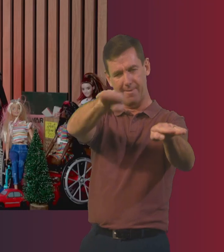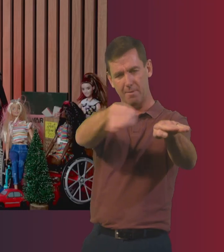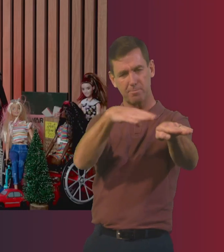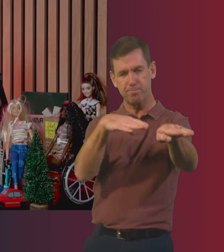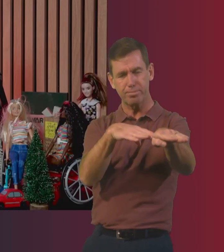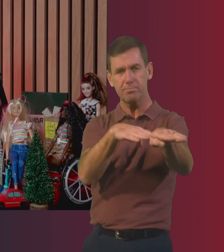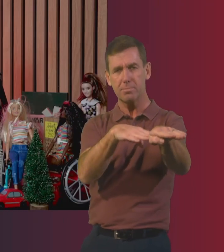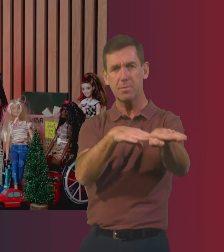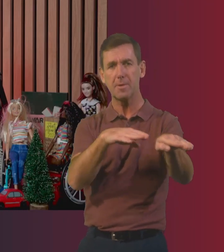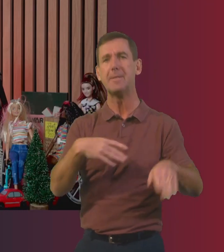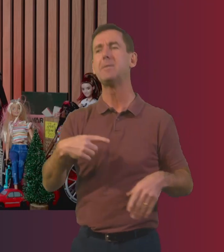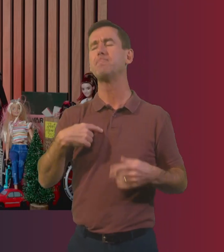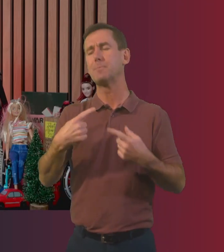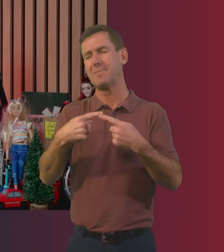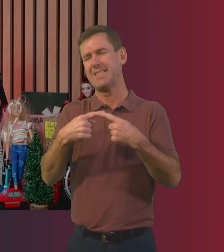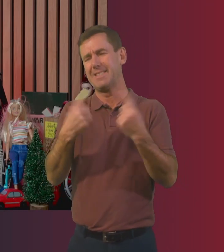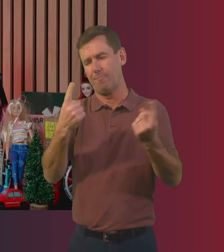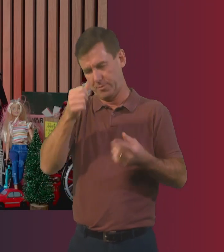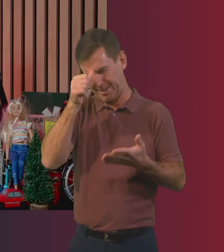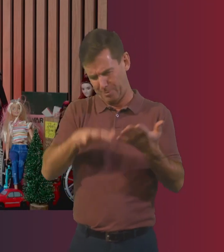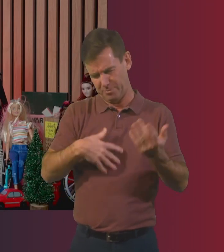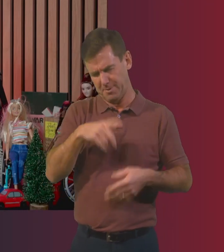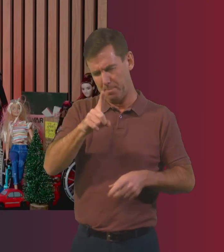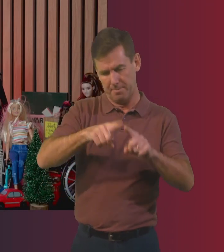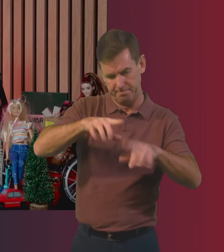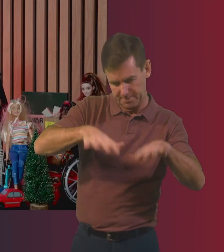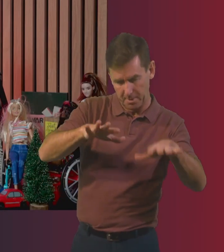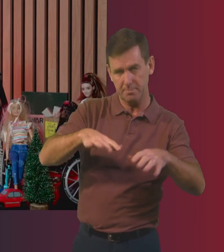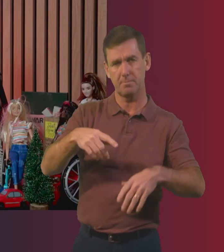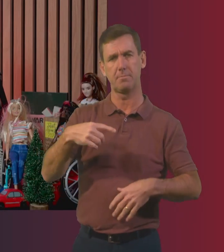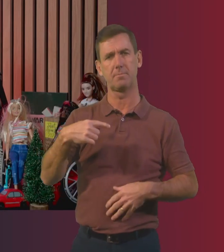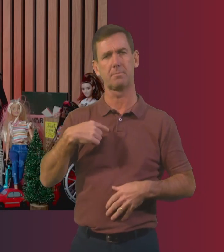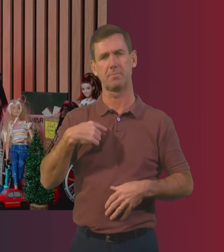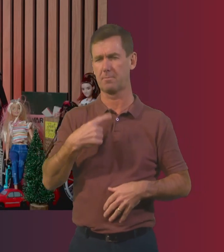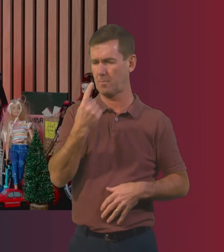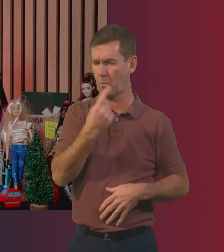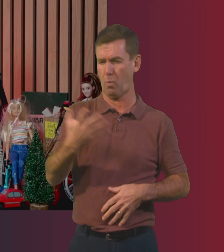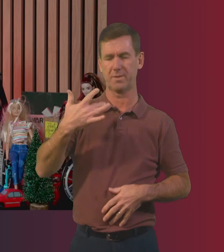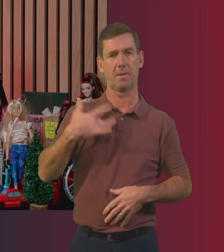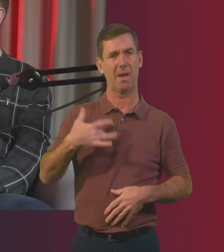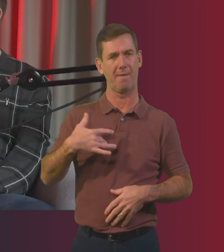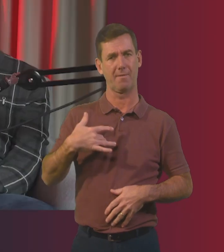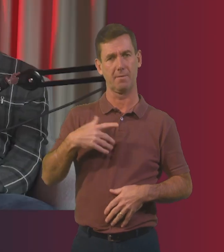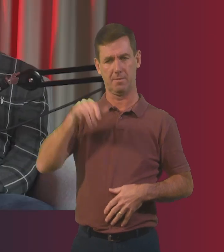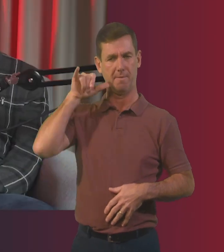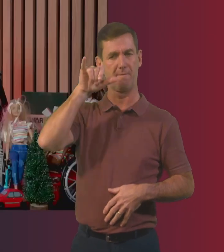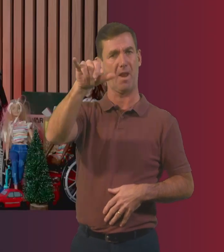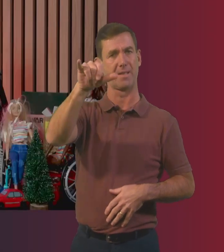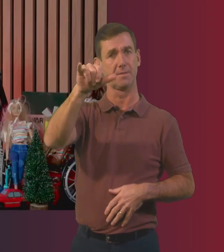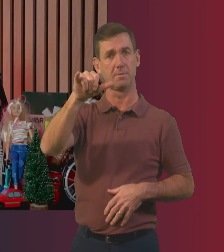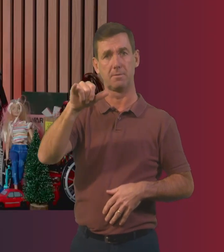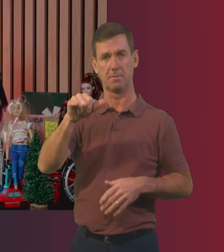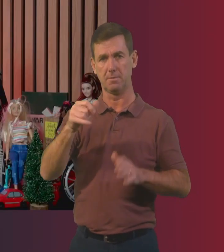very, very, very different but similar, I got upgraded. My friend got me upgraded once in my lifetime to business class on a flight. And I was